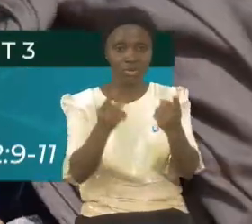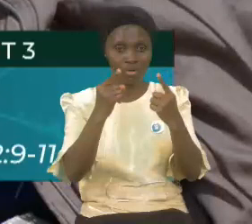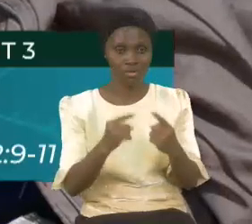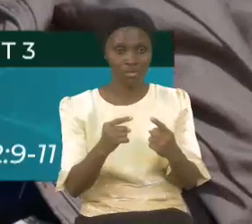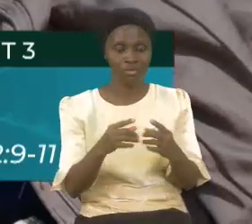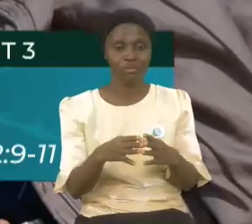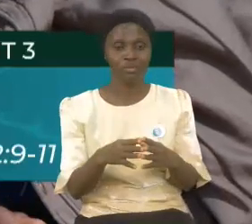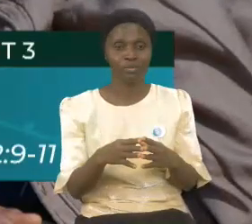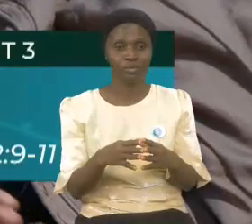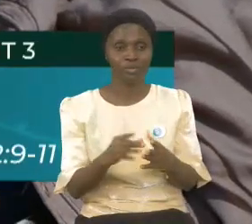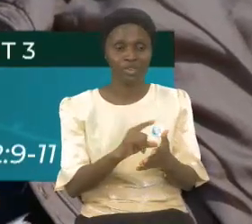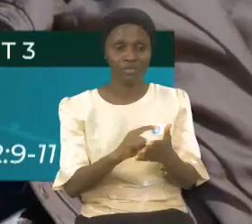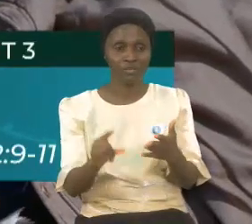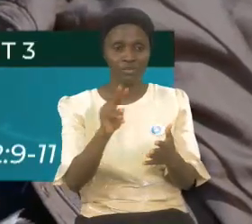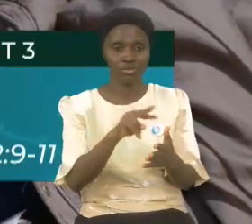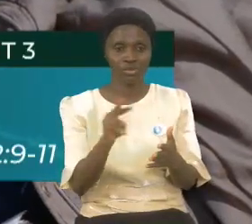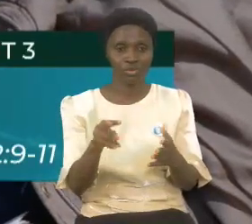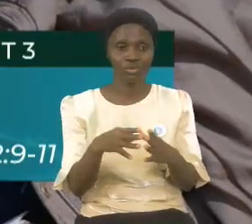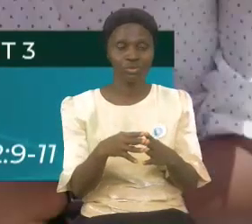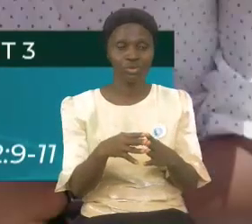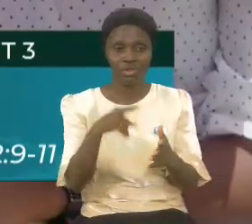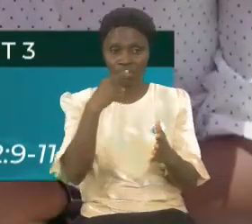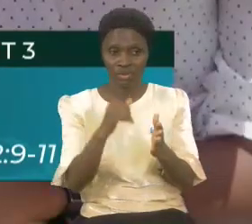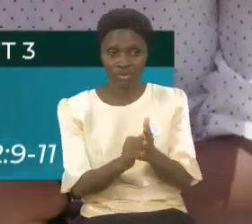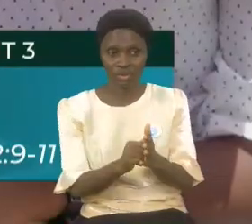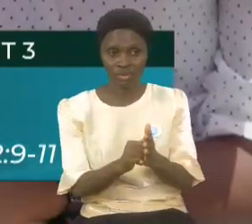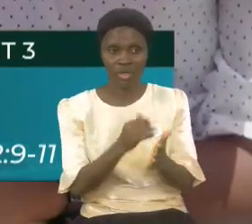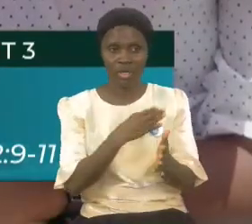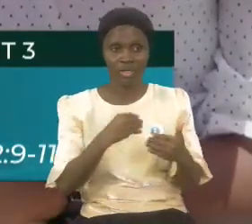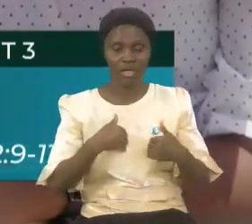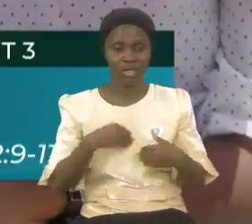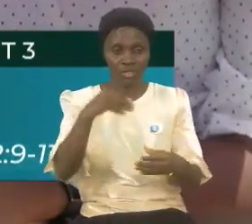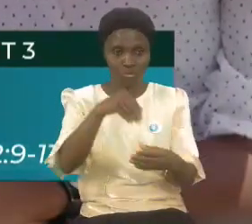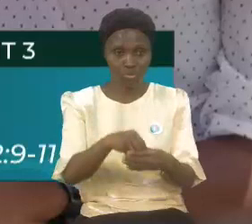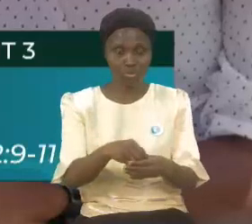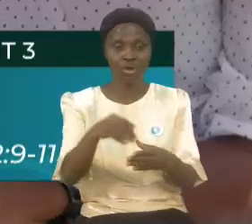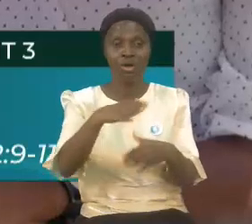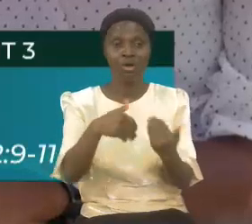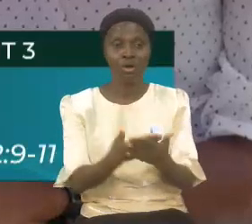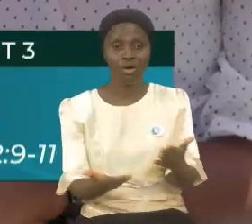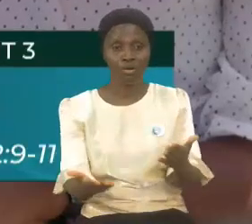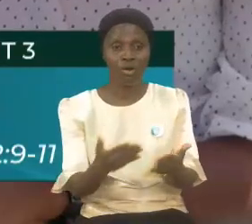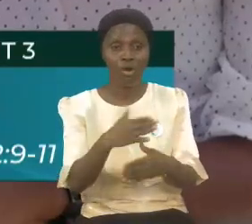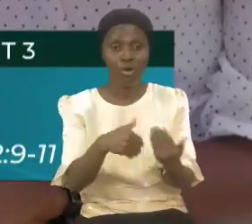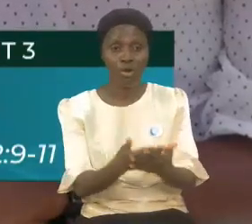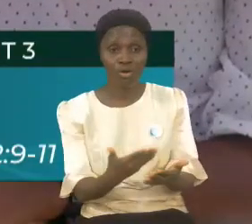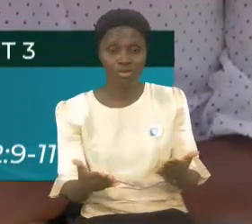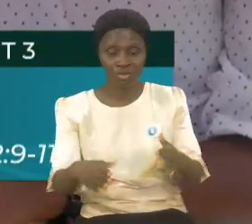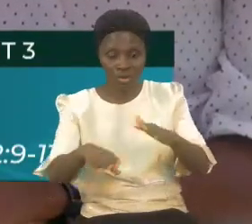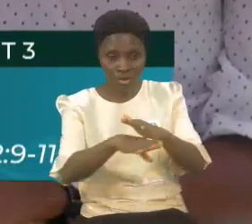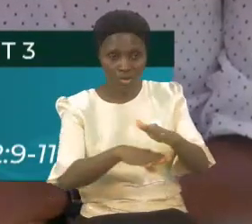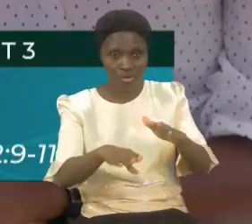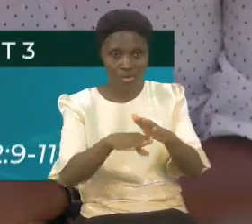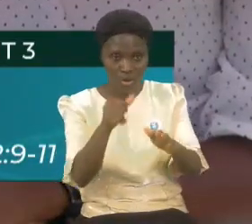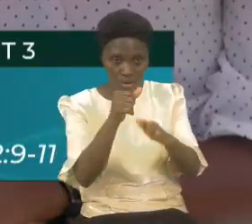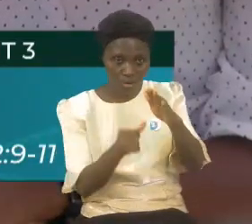come. And then in verse 22, it says, and he has put all things under his feet, all things under his feet,